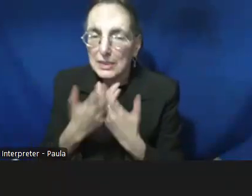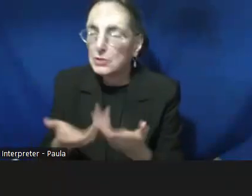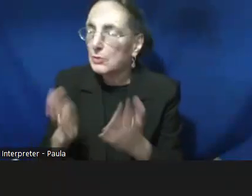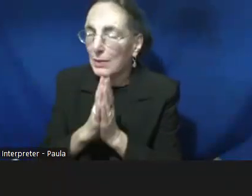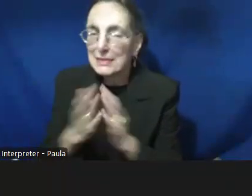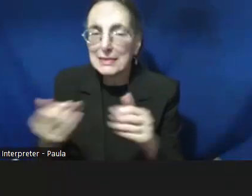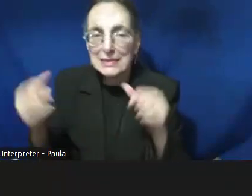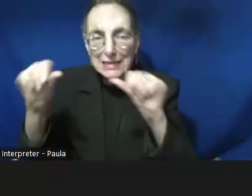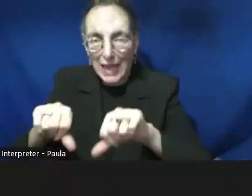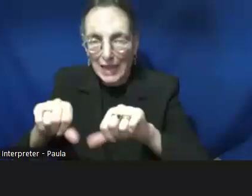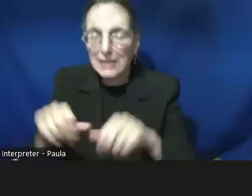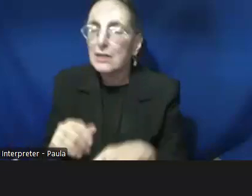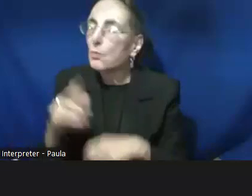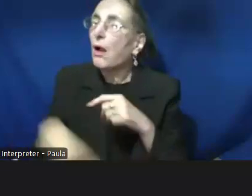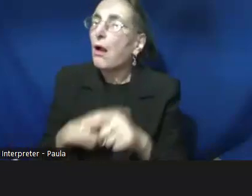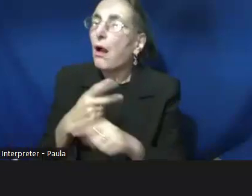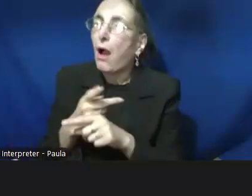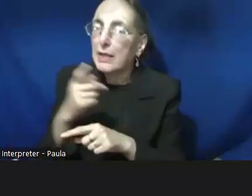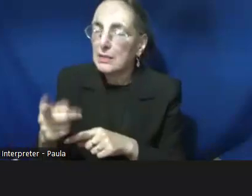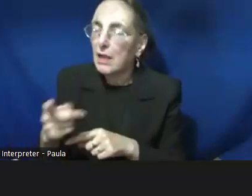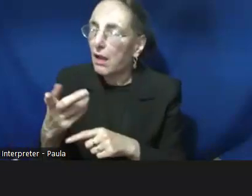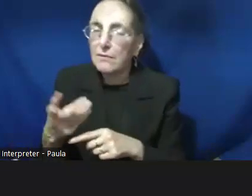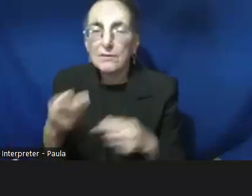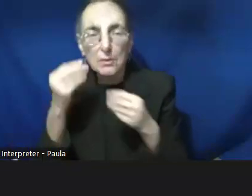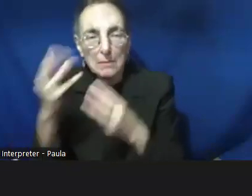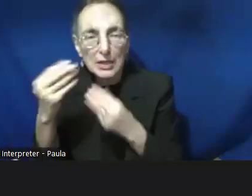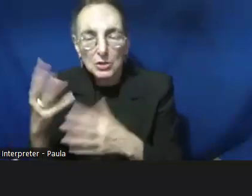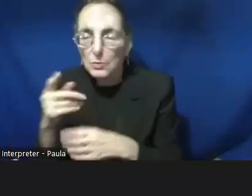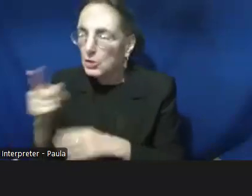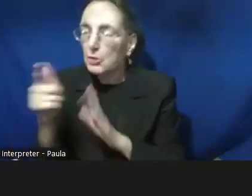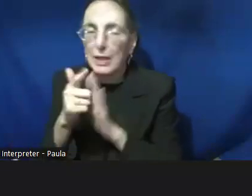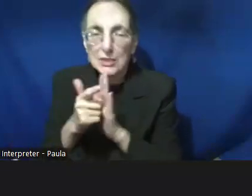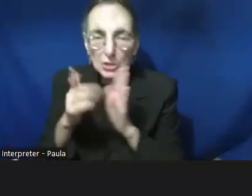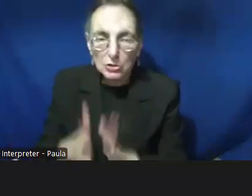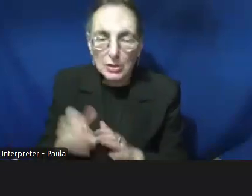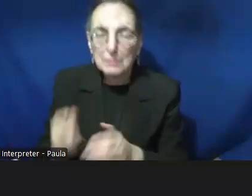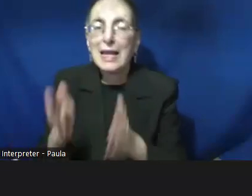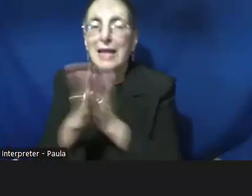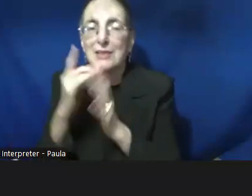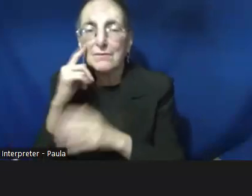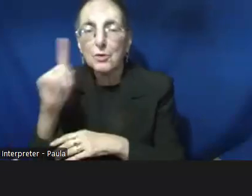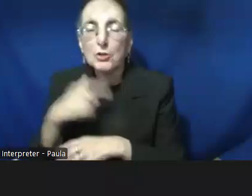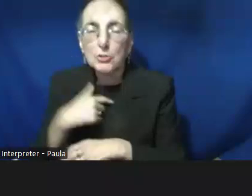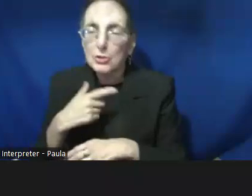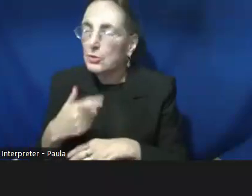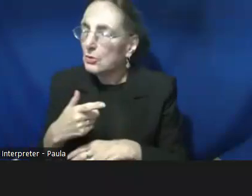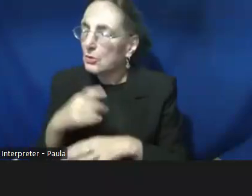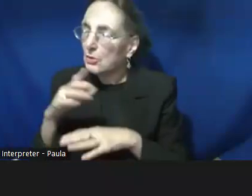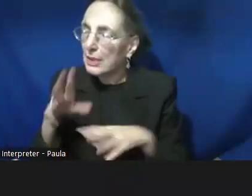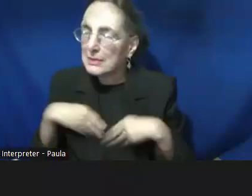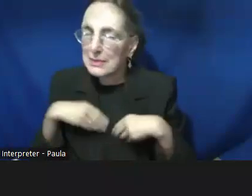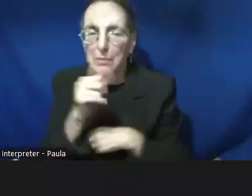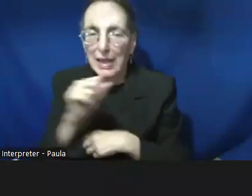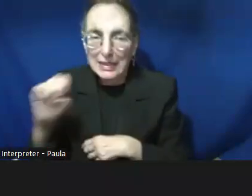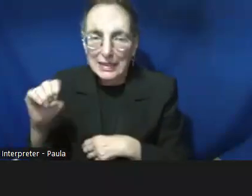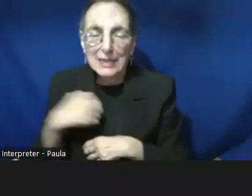of information would you as an attorney be asking for to pursue that kind of case? That's a great question, because it